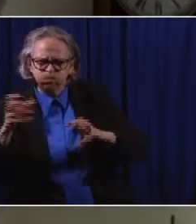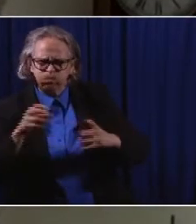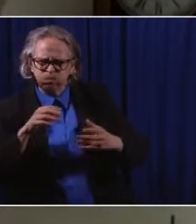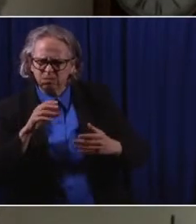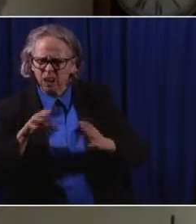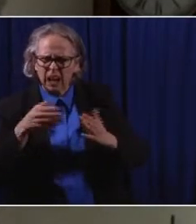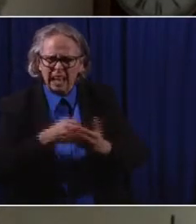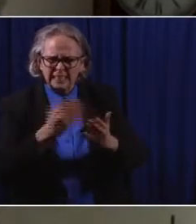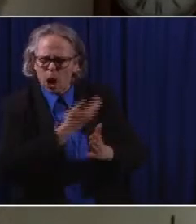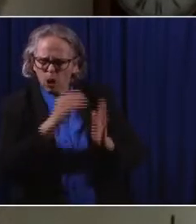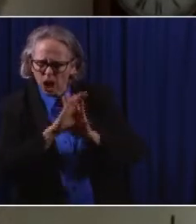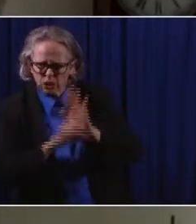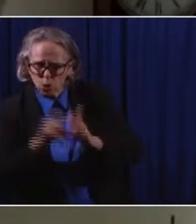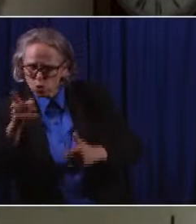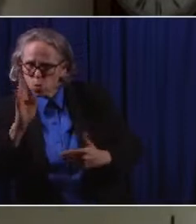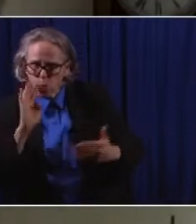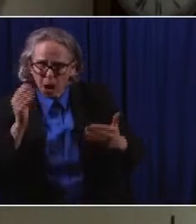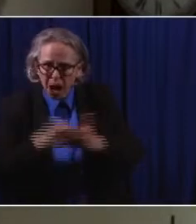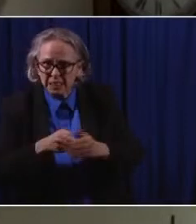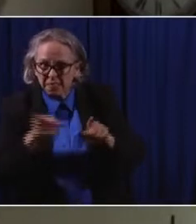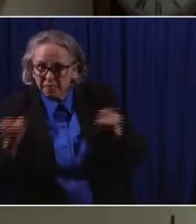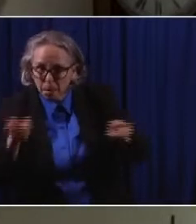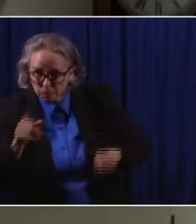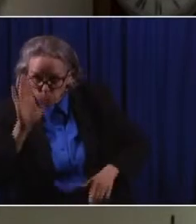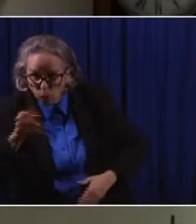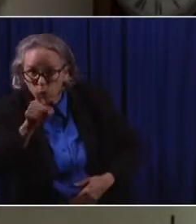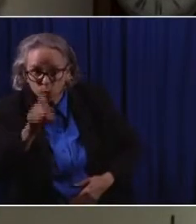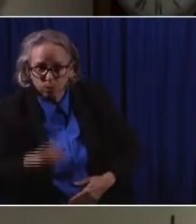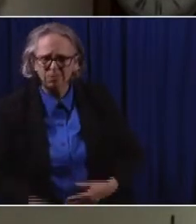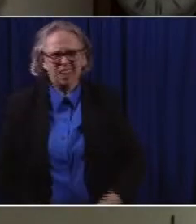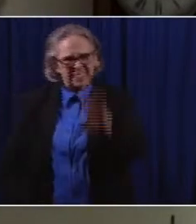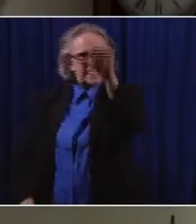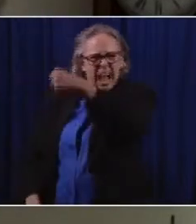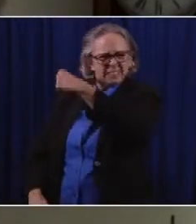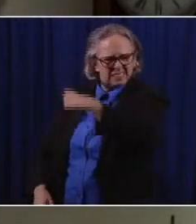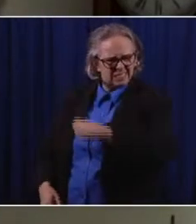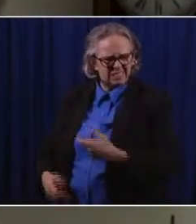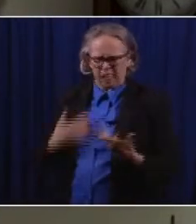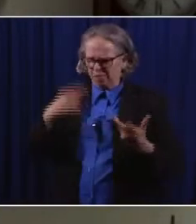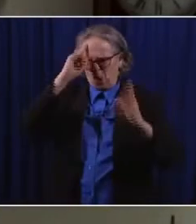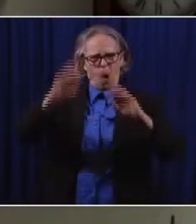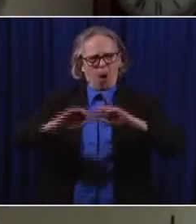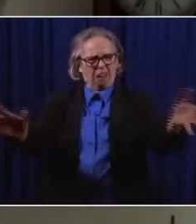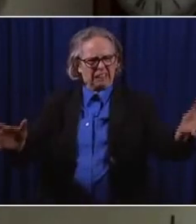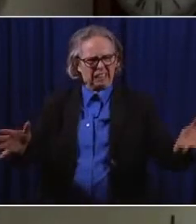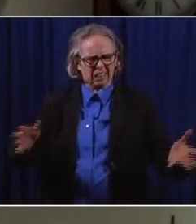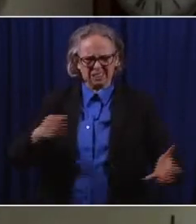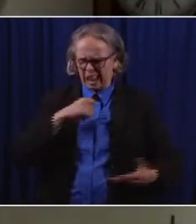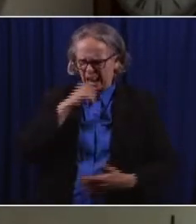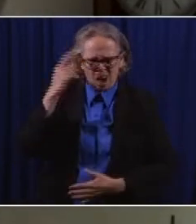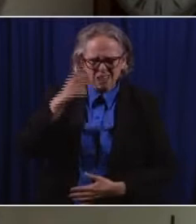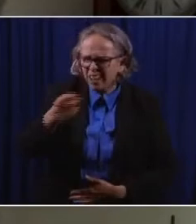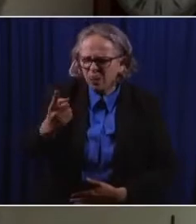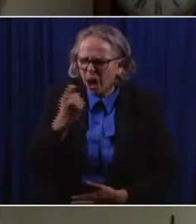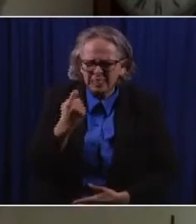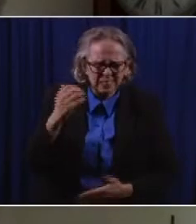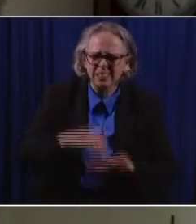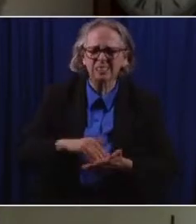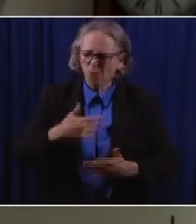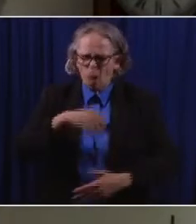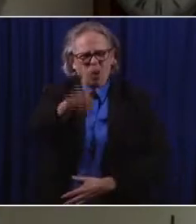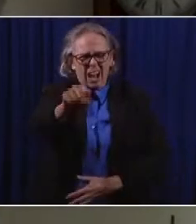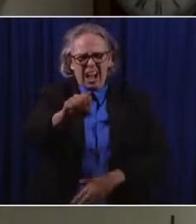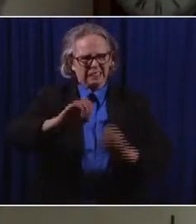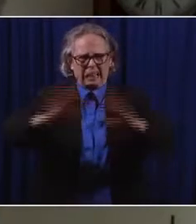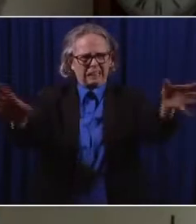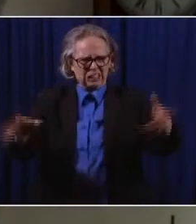telling the people of Ohio absolutely. right now. Well, I thought, Eddie, I think that was a question. Absolutely. I think people